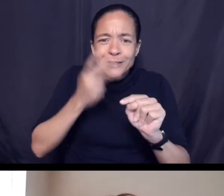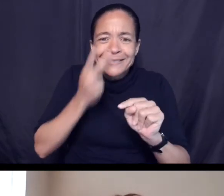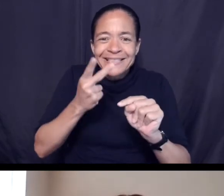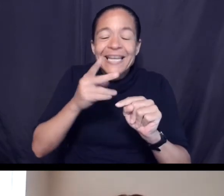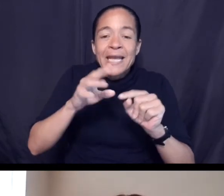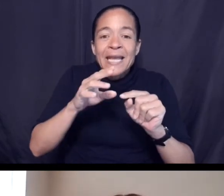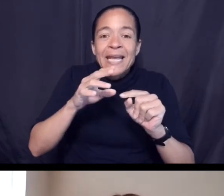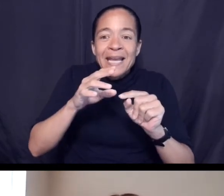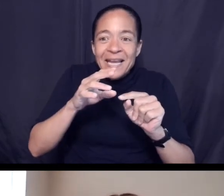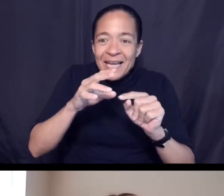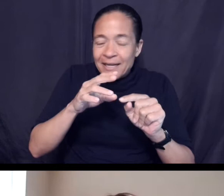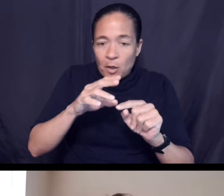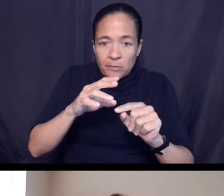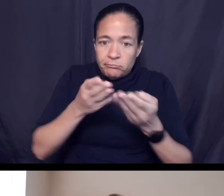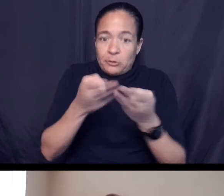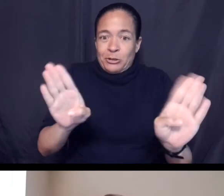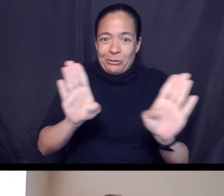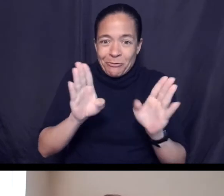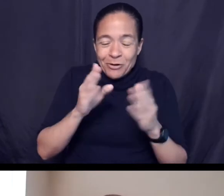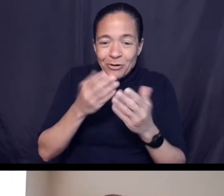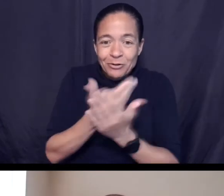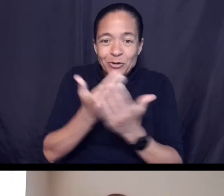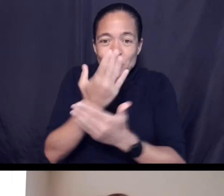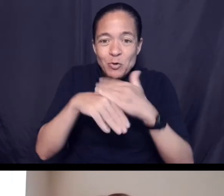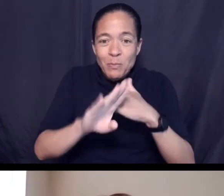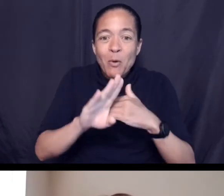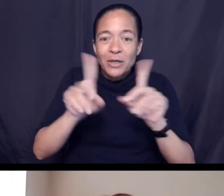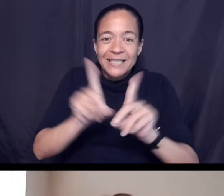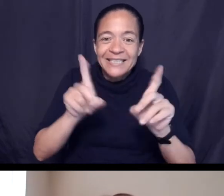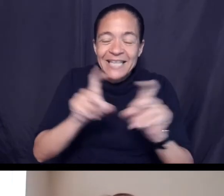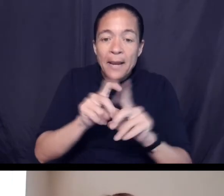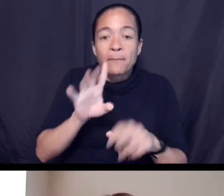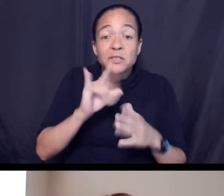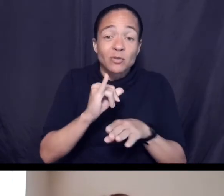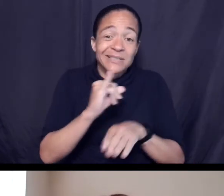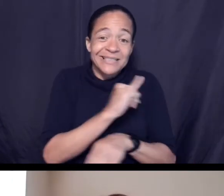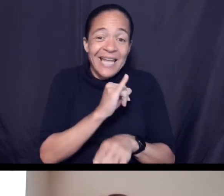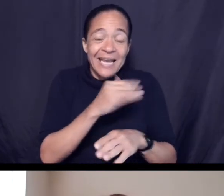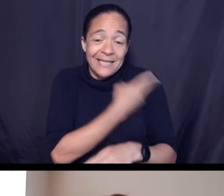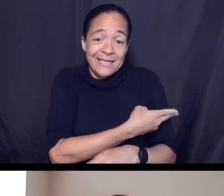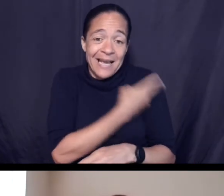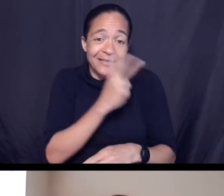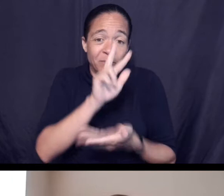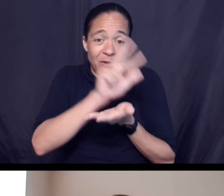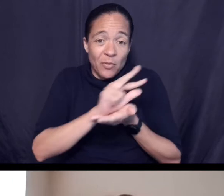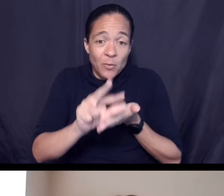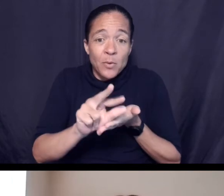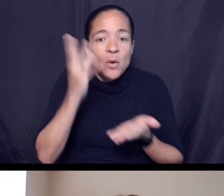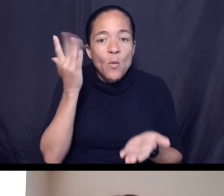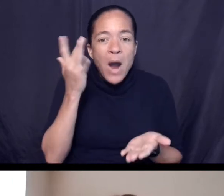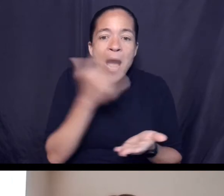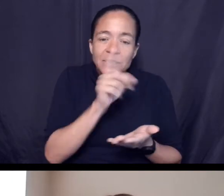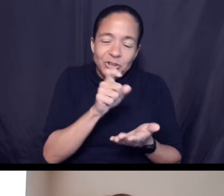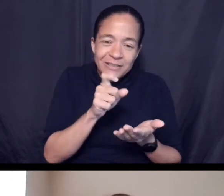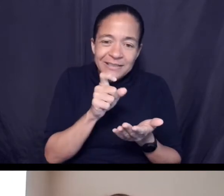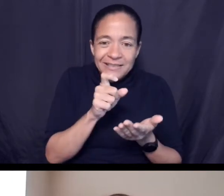on like a general newborn exam. So she was in the hospital for 3 weeks in the NICU just because she needed to learn how to